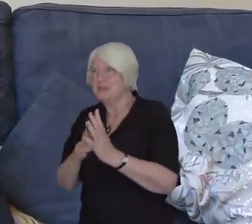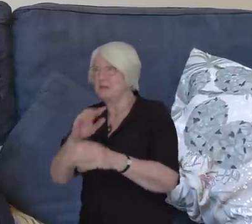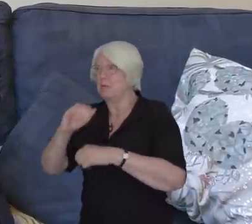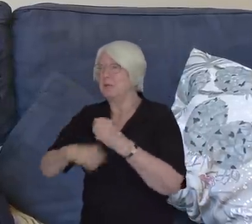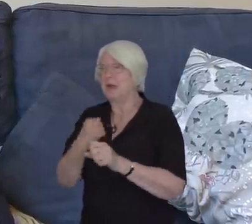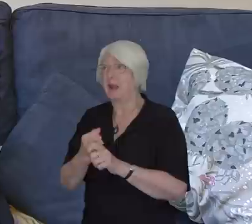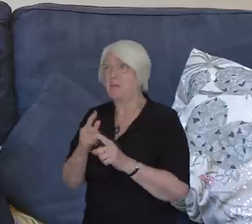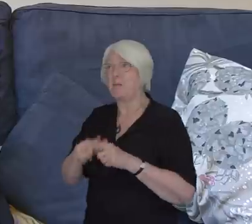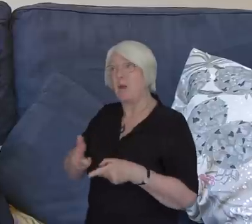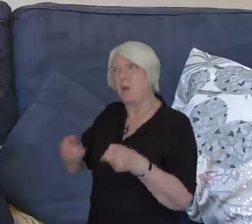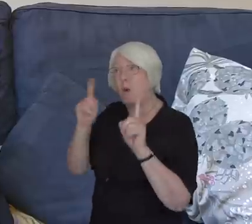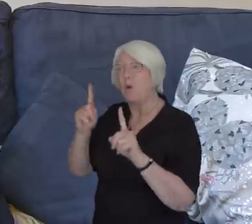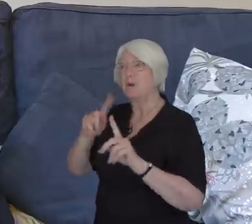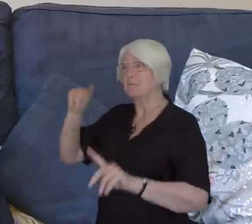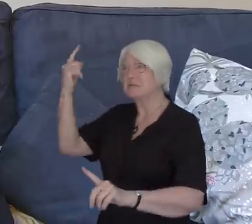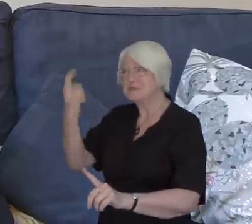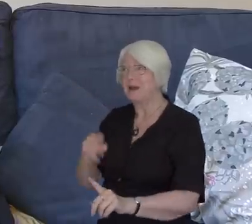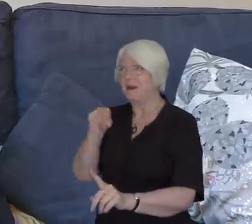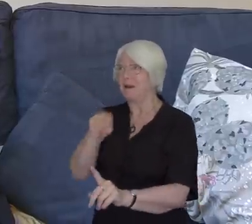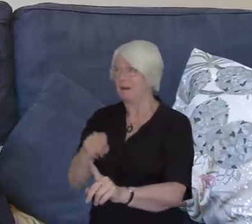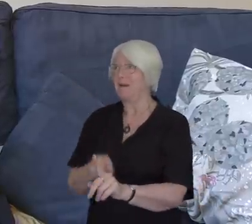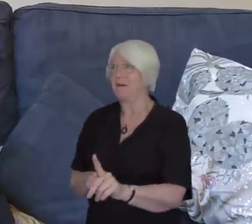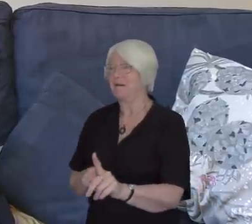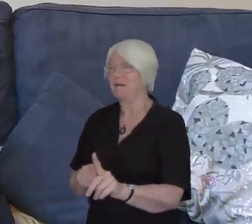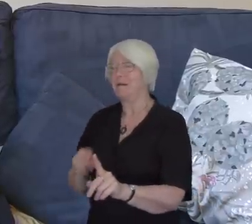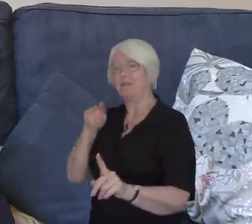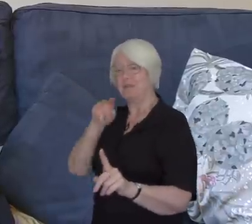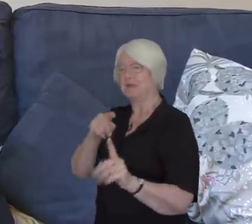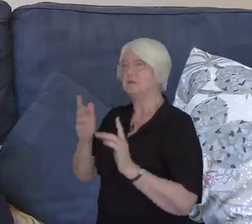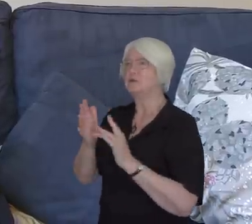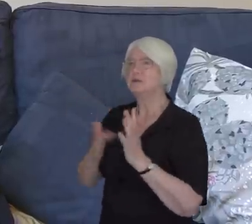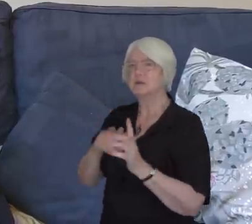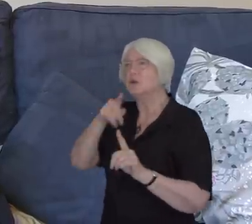and Messiah, this Jesus whom you crucified.